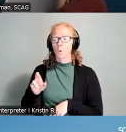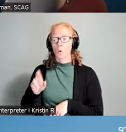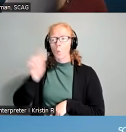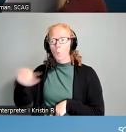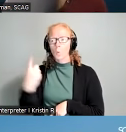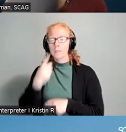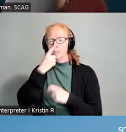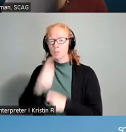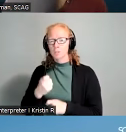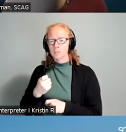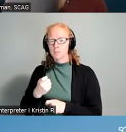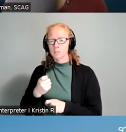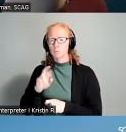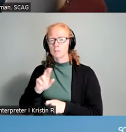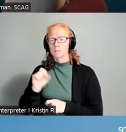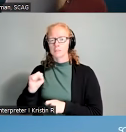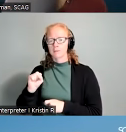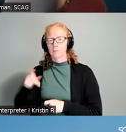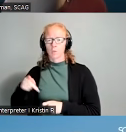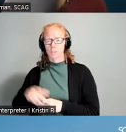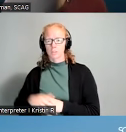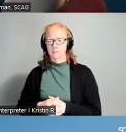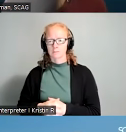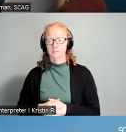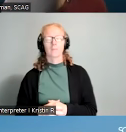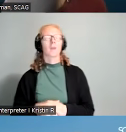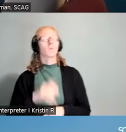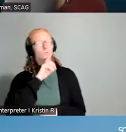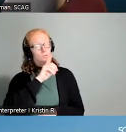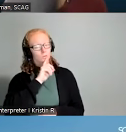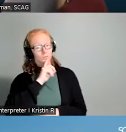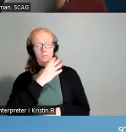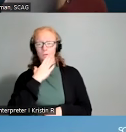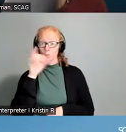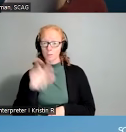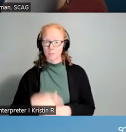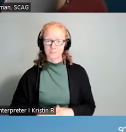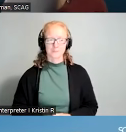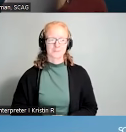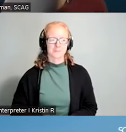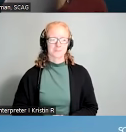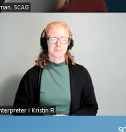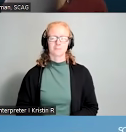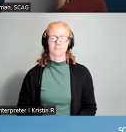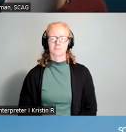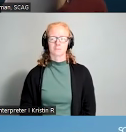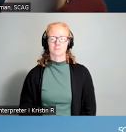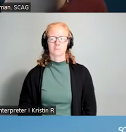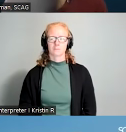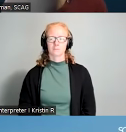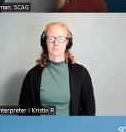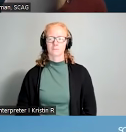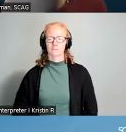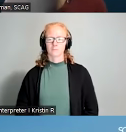the regionally significant ones? Sure. Great questions. I might throw the first